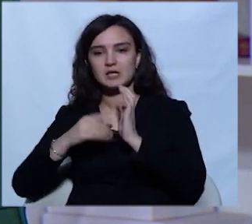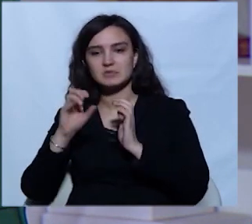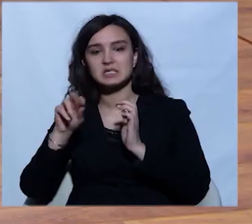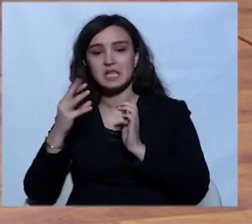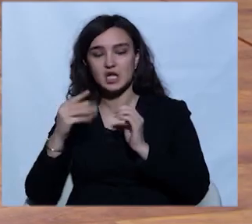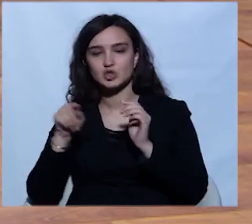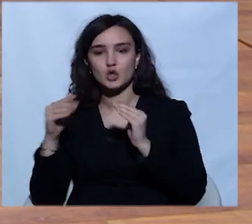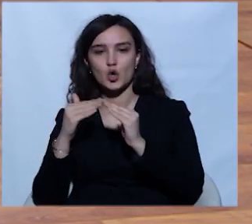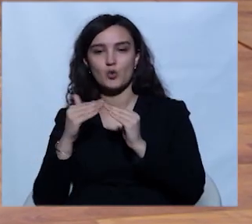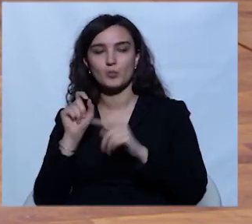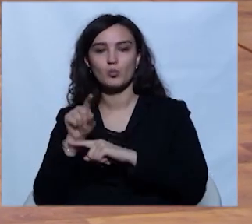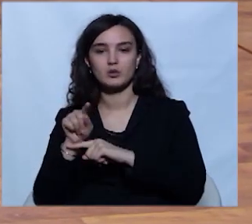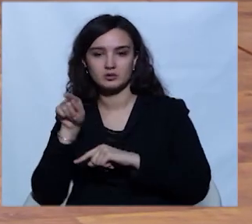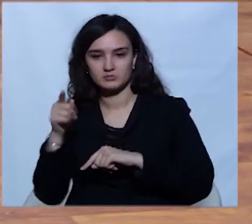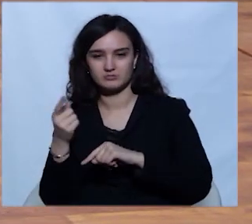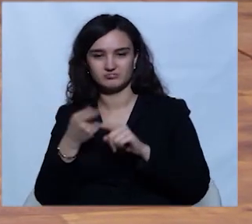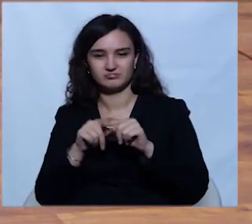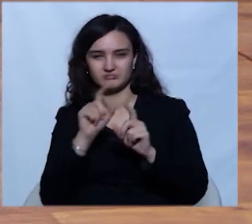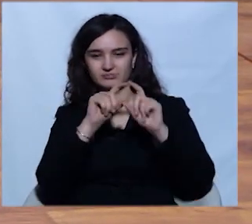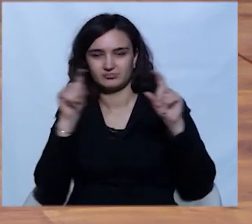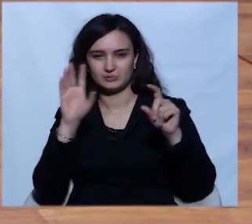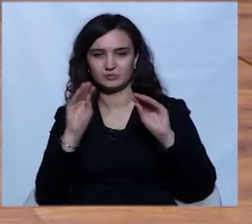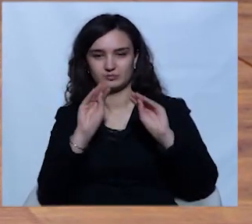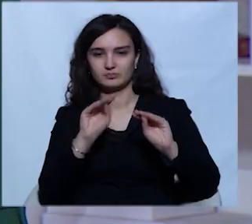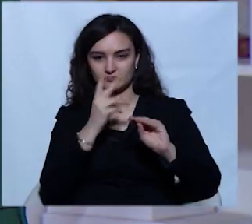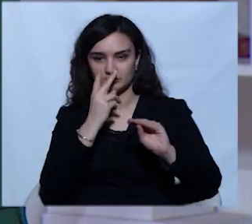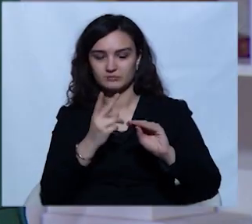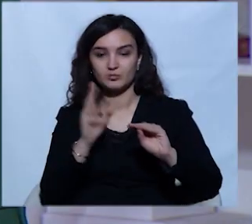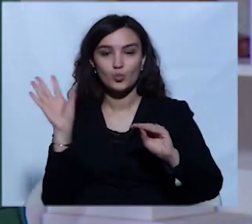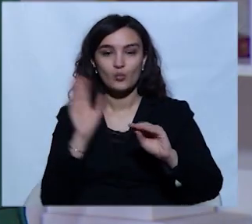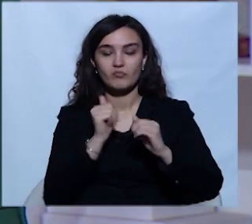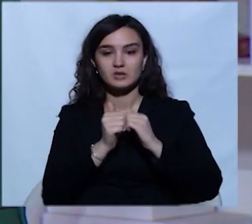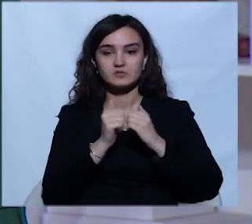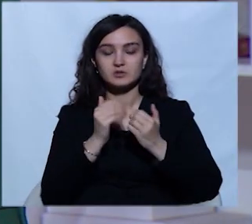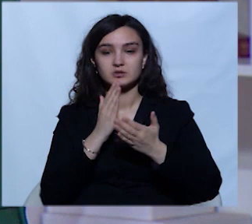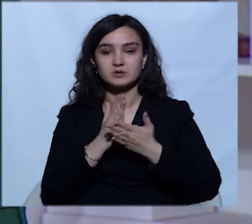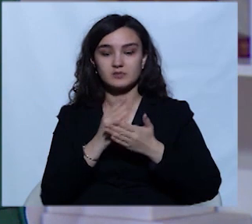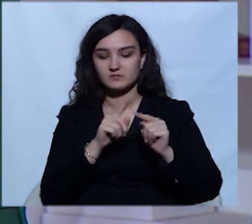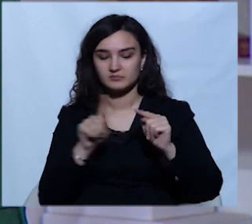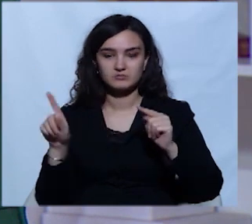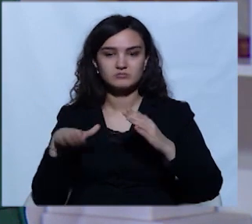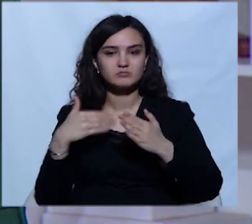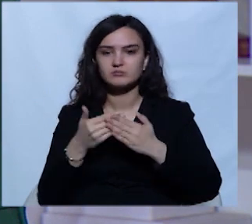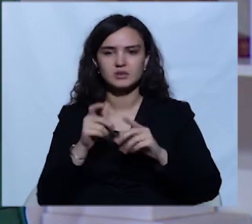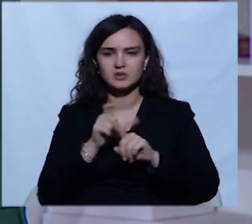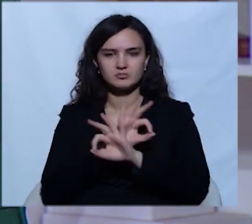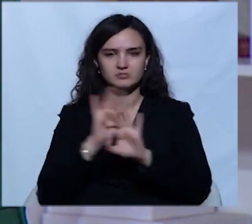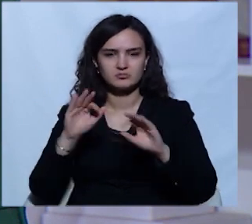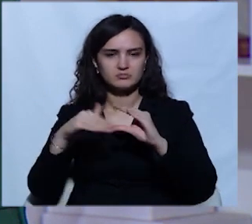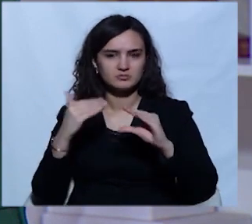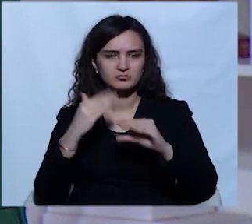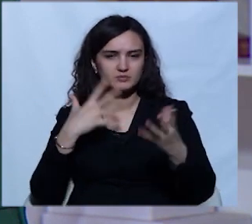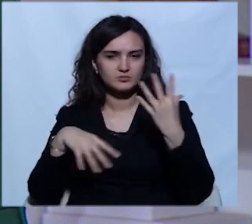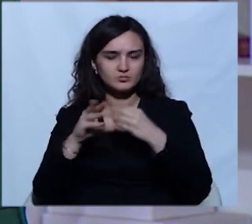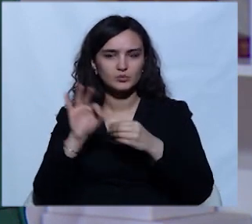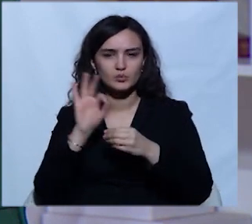englishbookeducation.co.uk/homework, and we'll give those a read. That's all the time we have for today. It was wonderful chatting with you guys